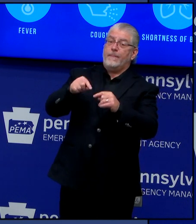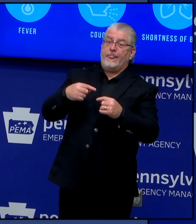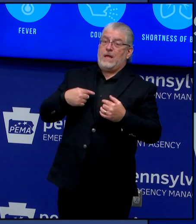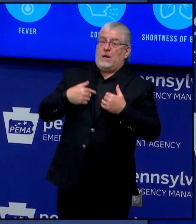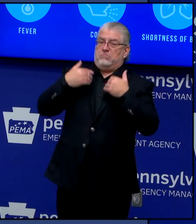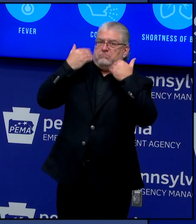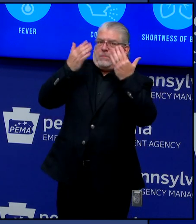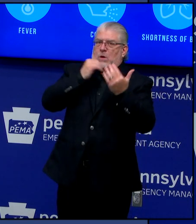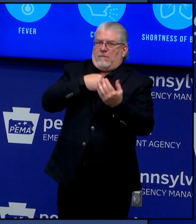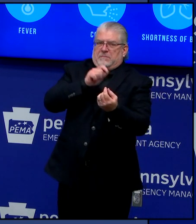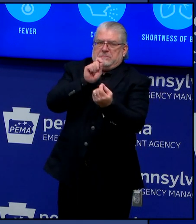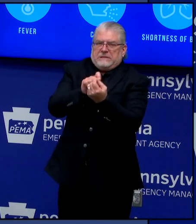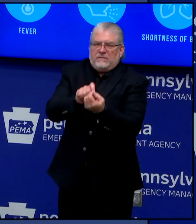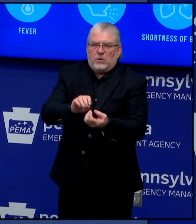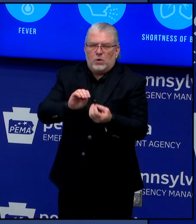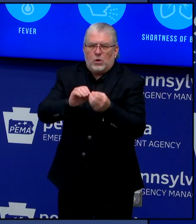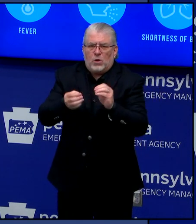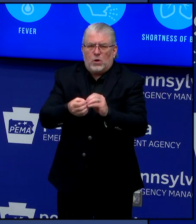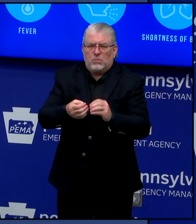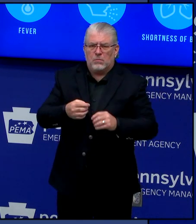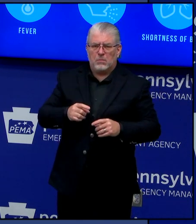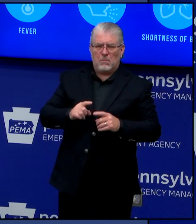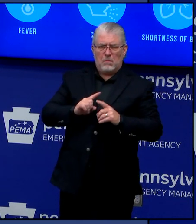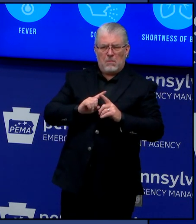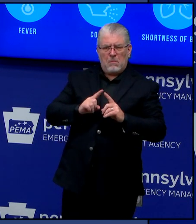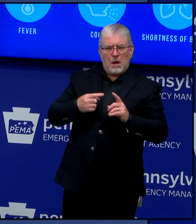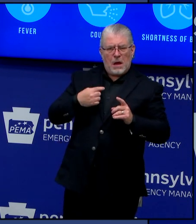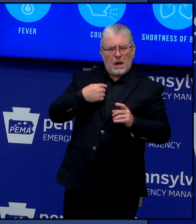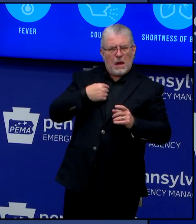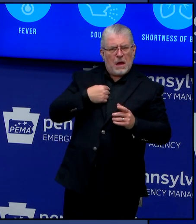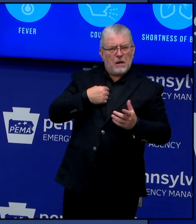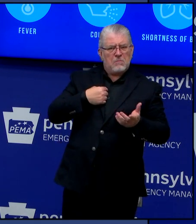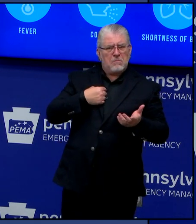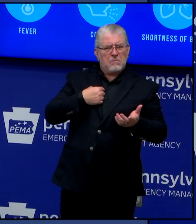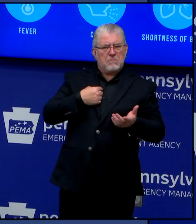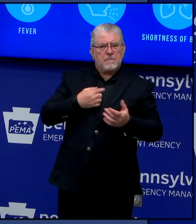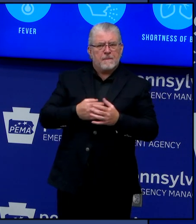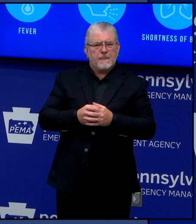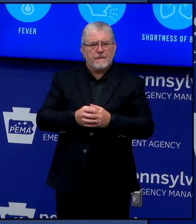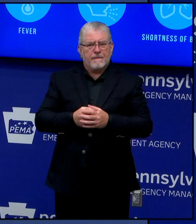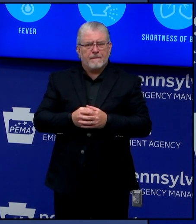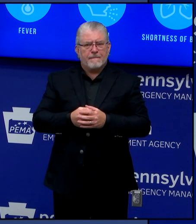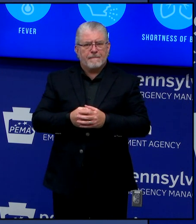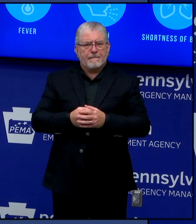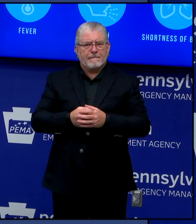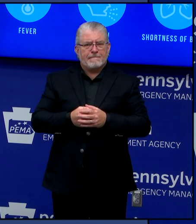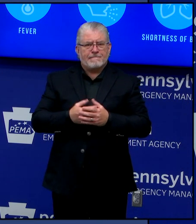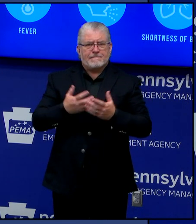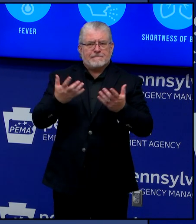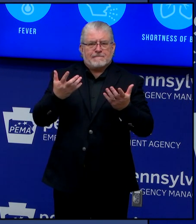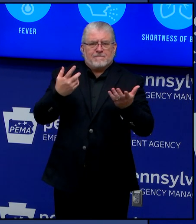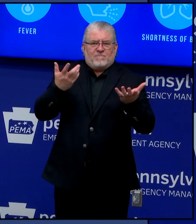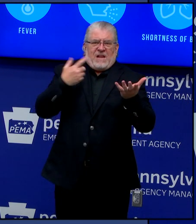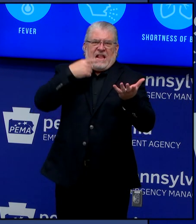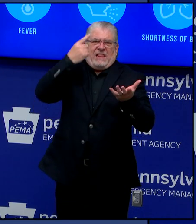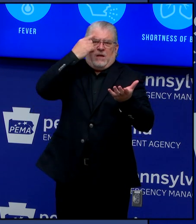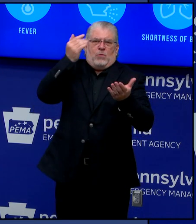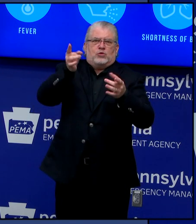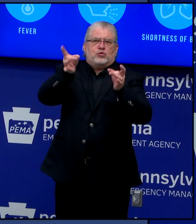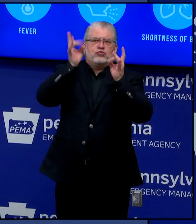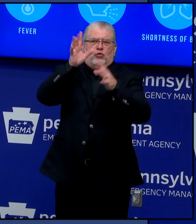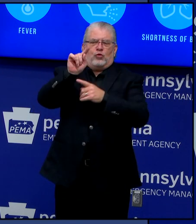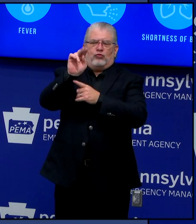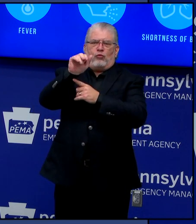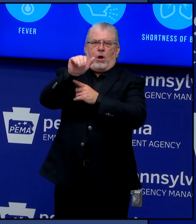and tertiary care medical center, that there is more testing. From WNEP, Rite Aid just announced it will begin testing